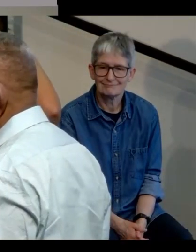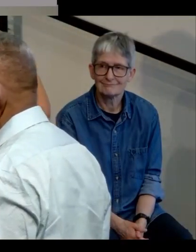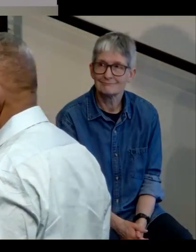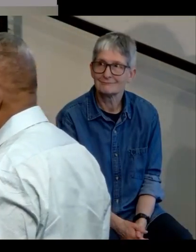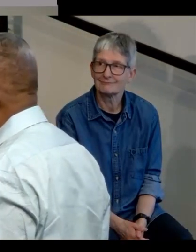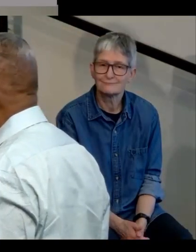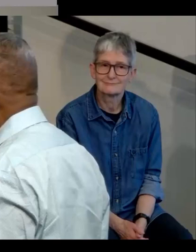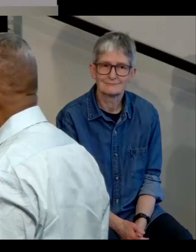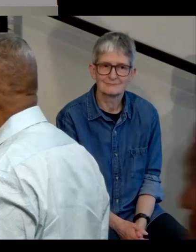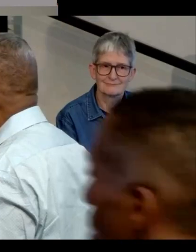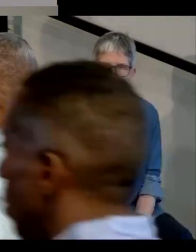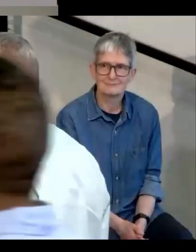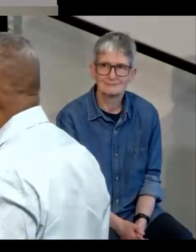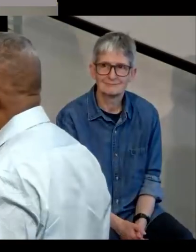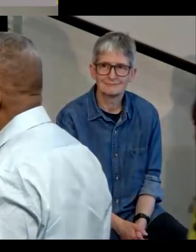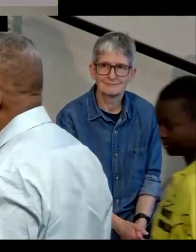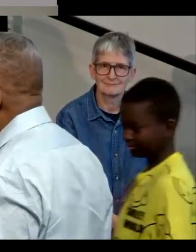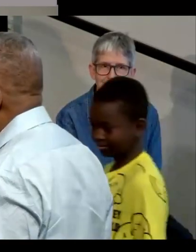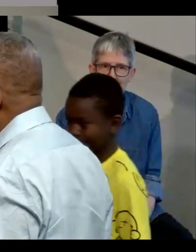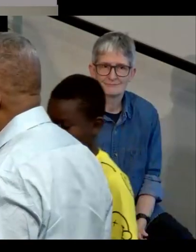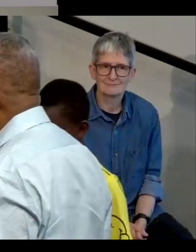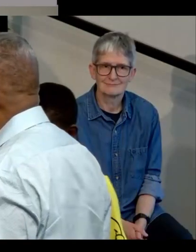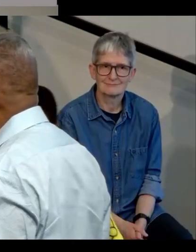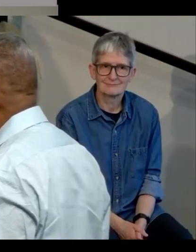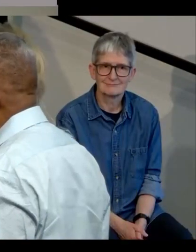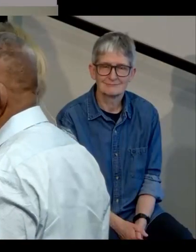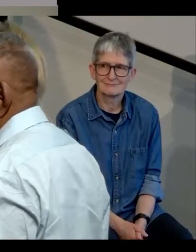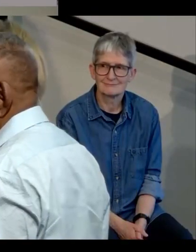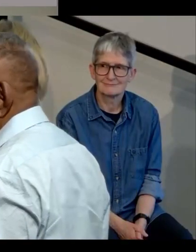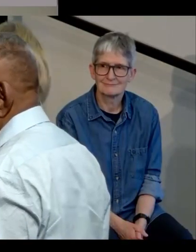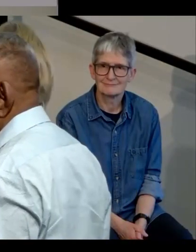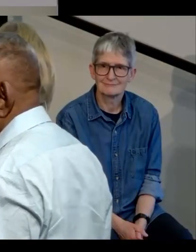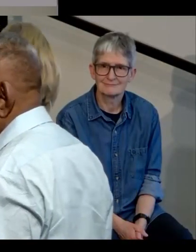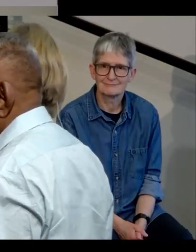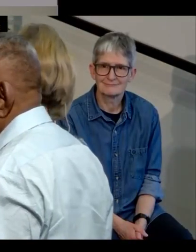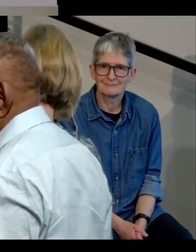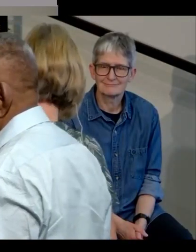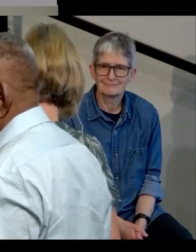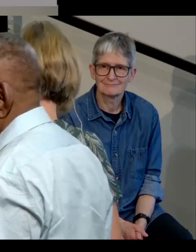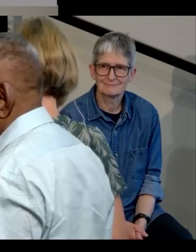Jesus, the name above every other name.